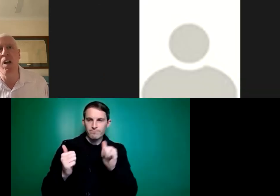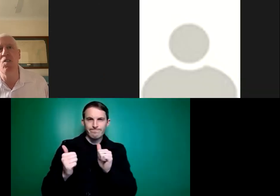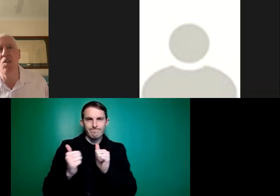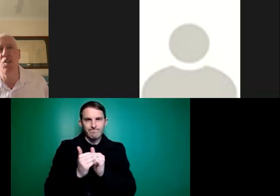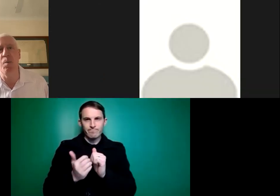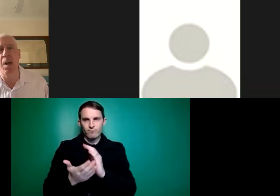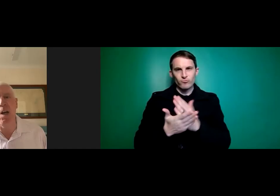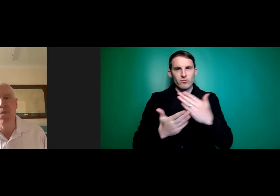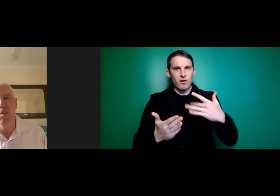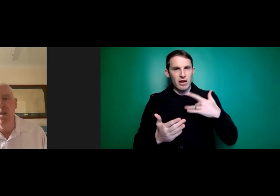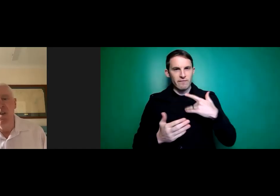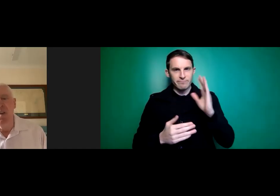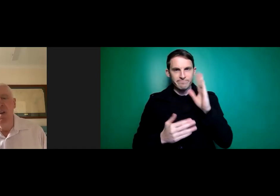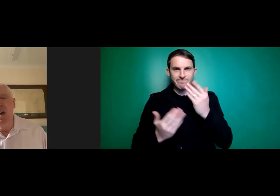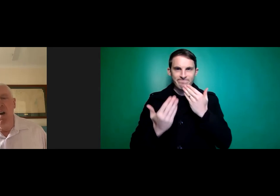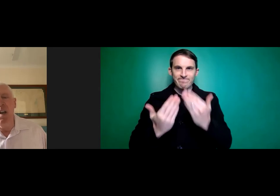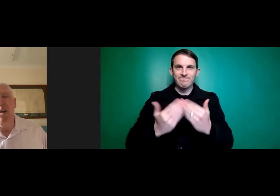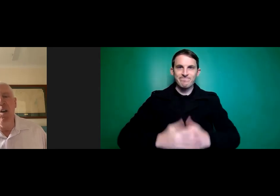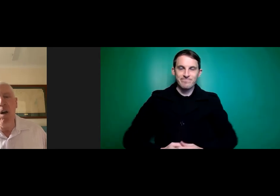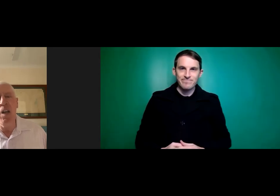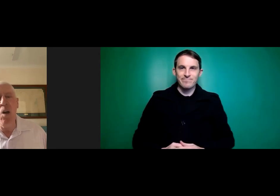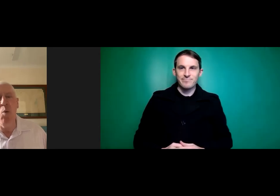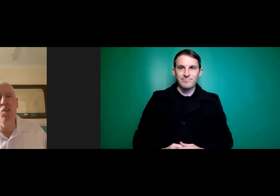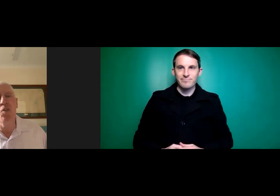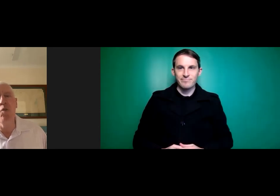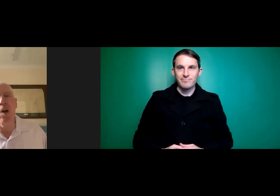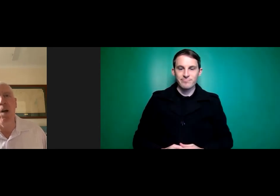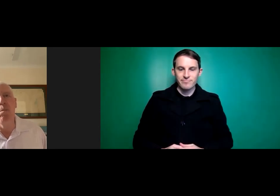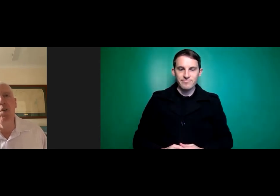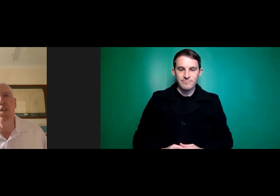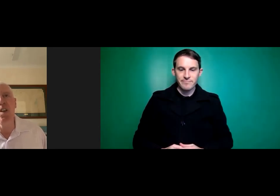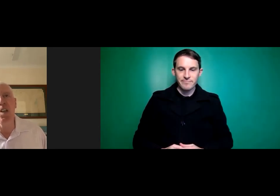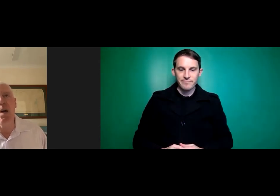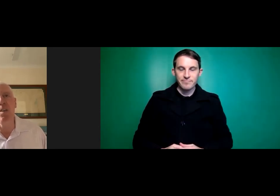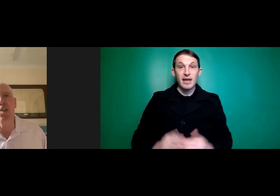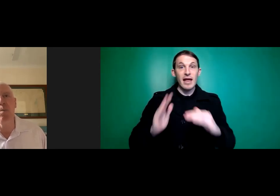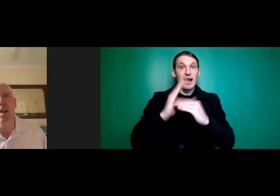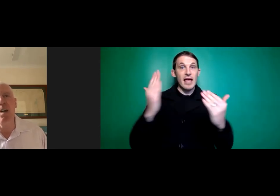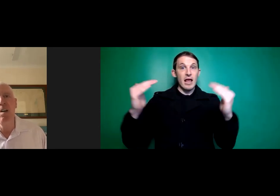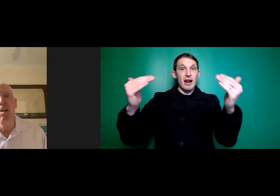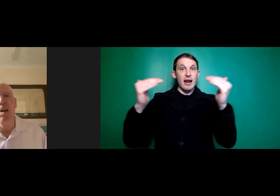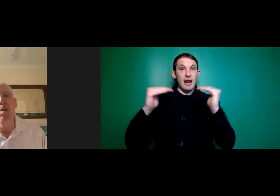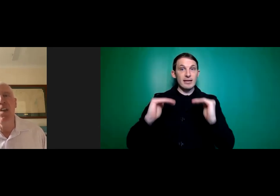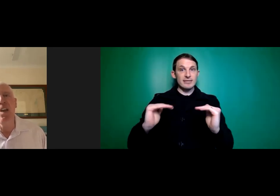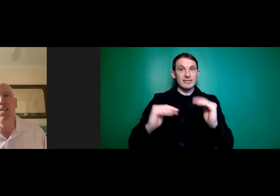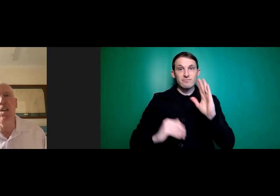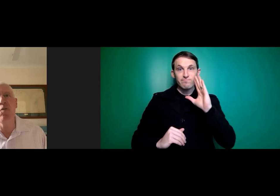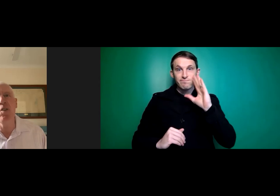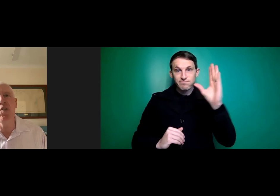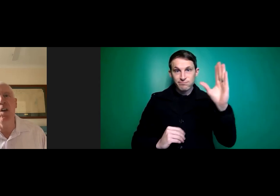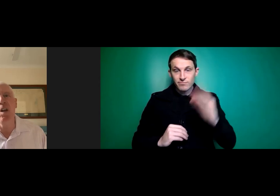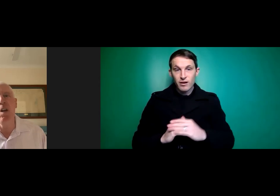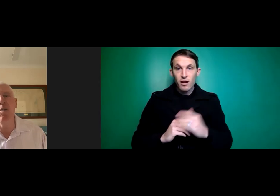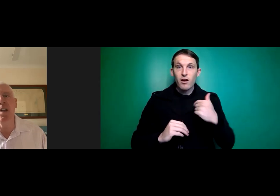today's seminar. Now, I now want to move to the next part of the seminar and